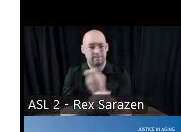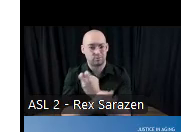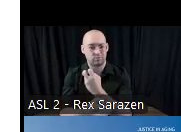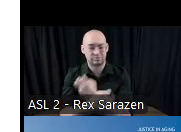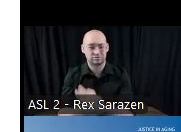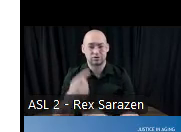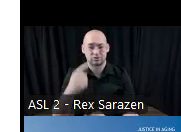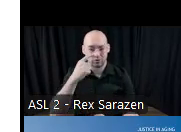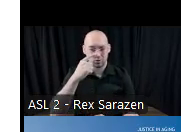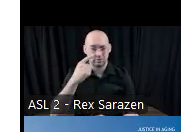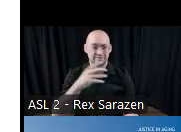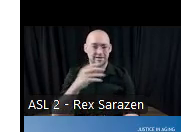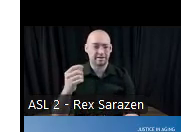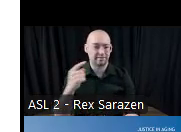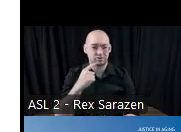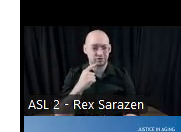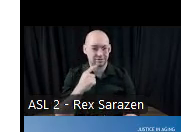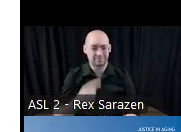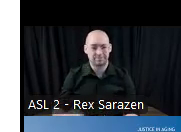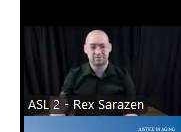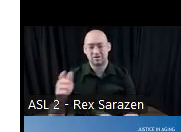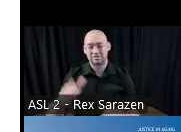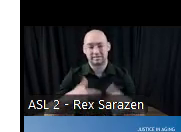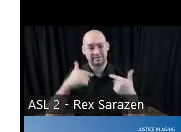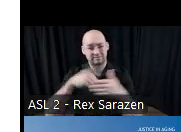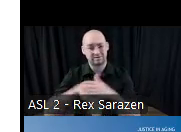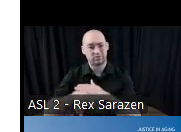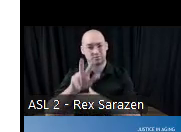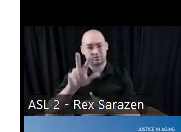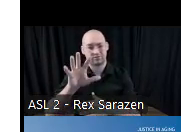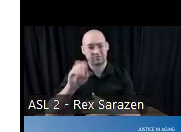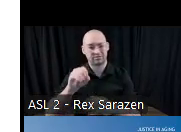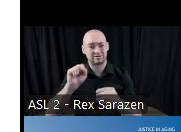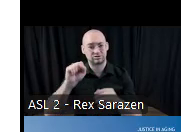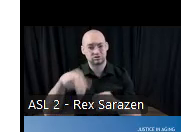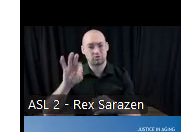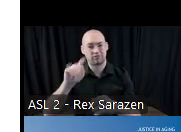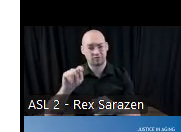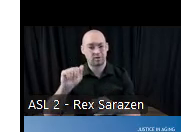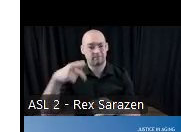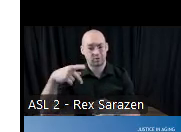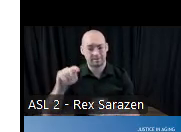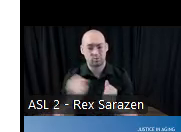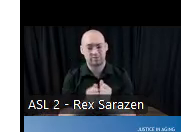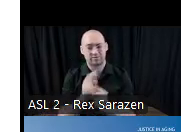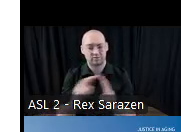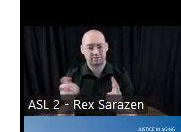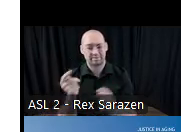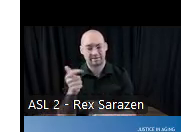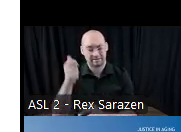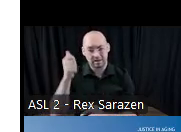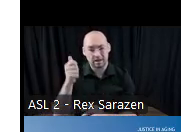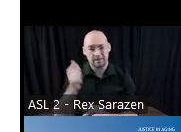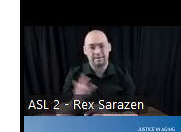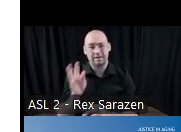chin. She currently lives in a 350 square foot apartment with very little income